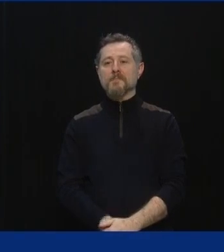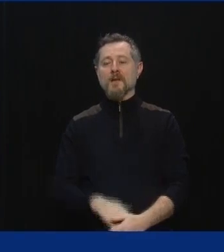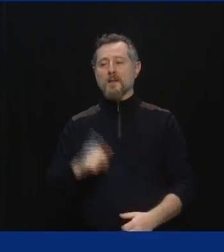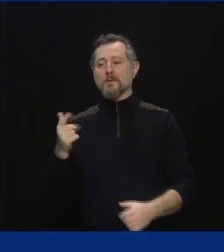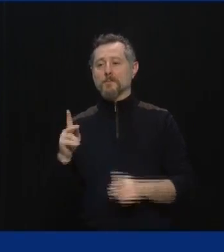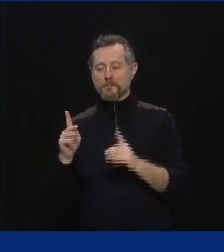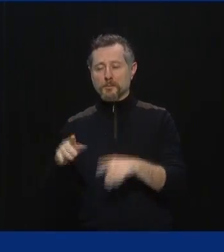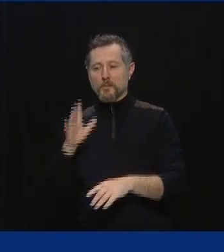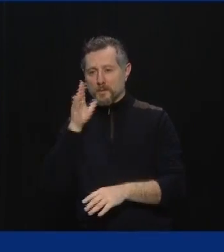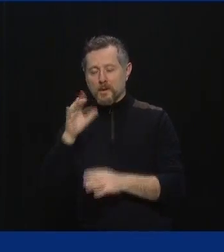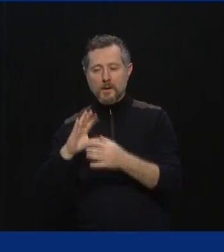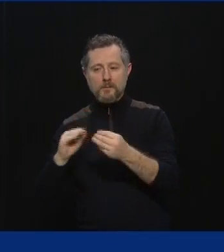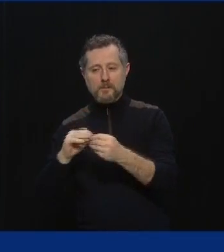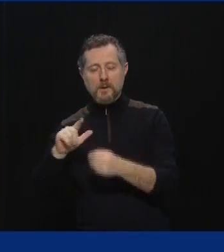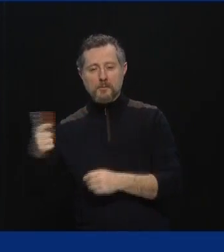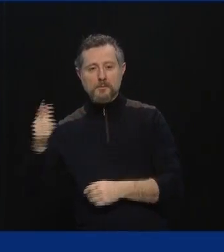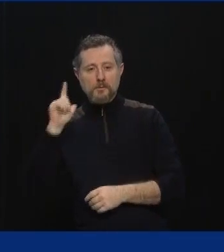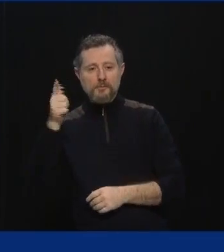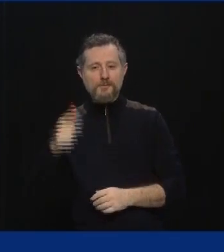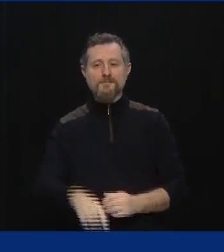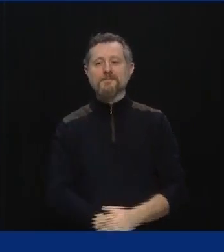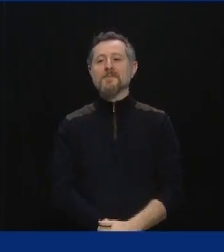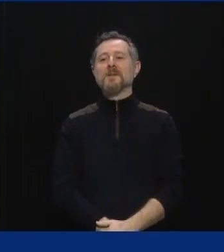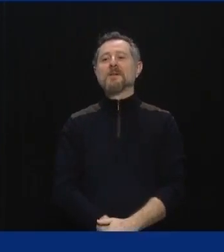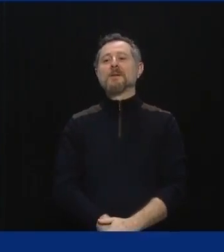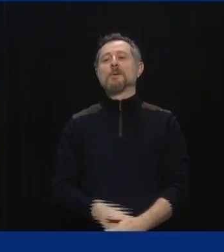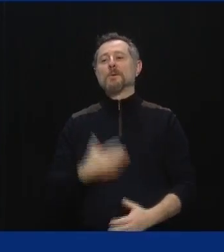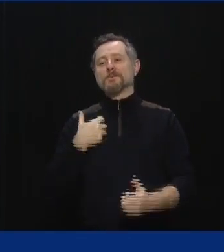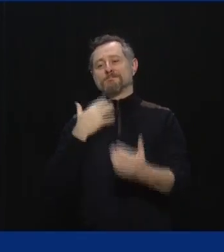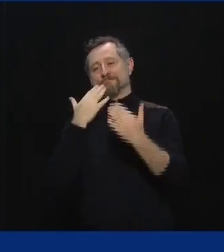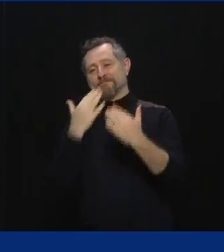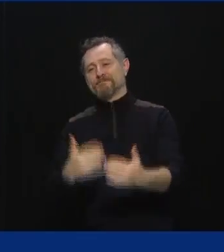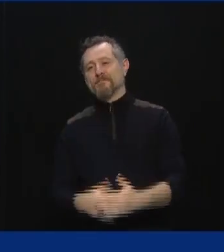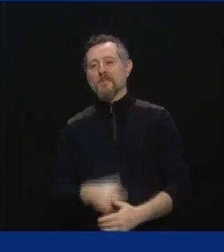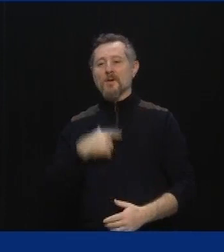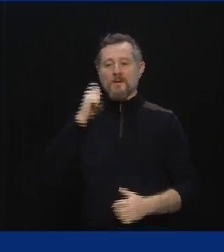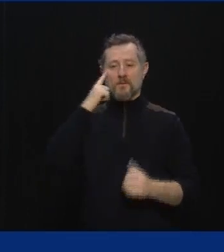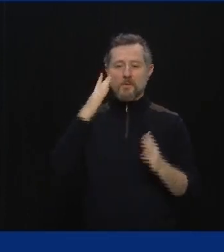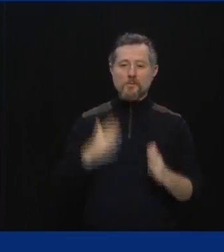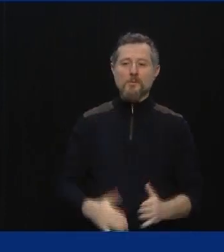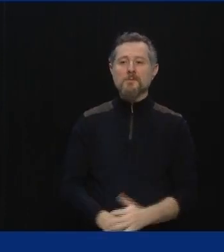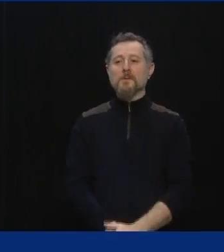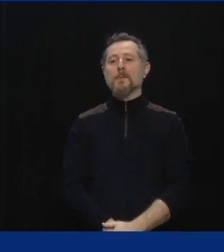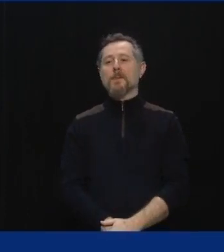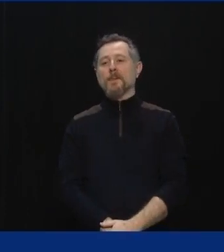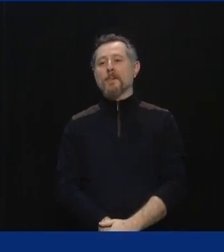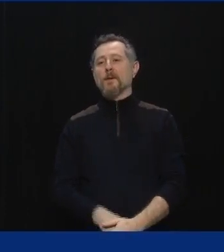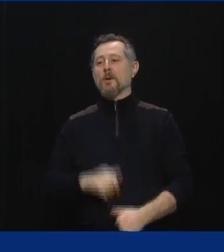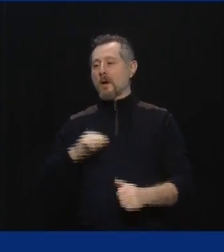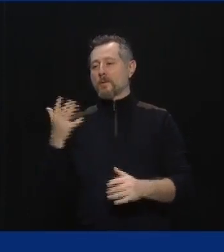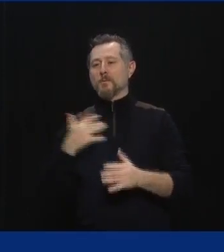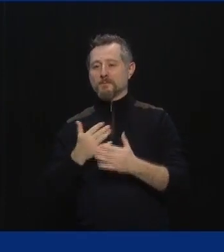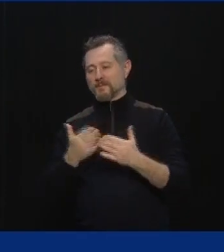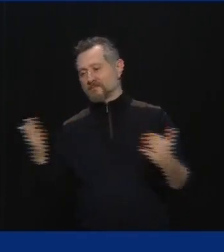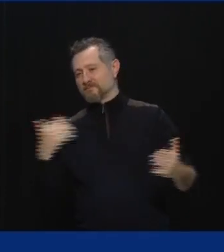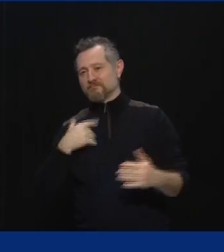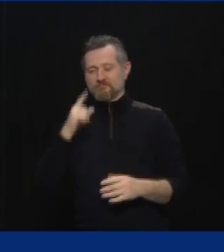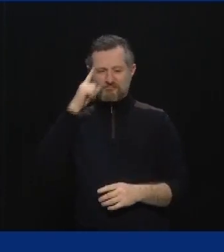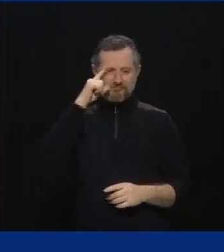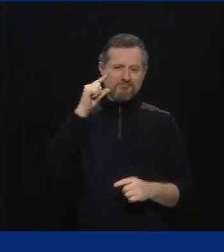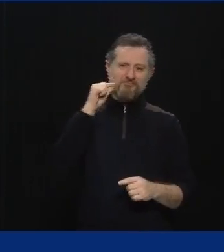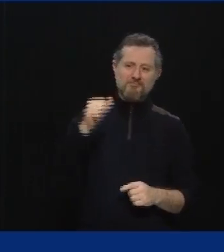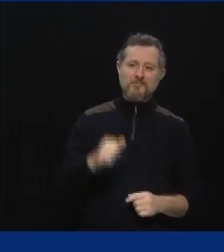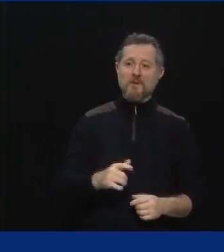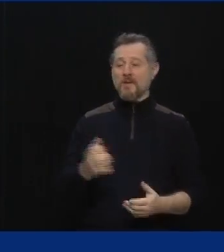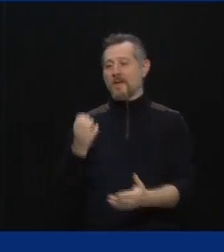I've got at the same time want to acknowledge, because another thing the governor did that I think that is absolutely brilliant, because when we're talking about